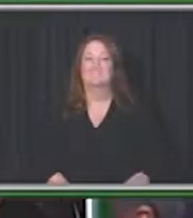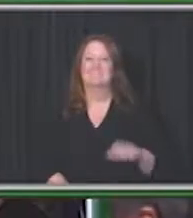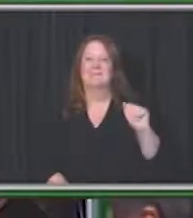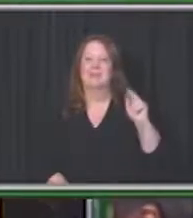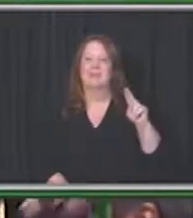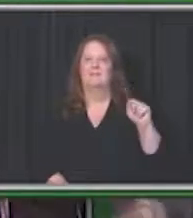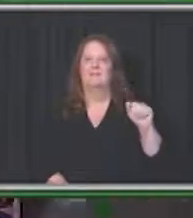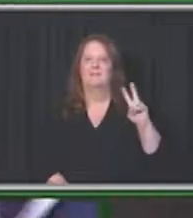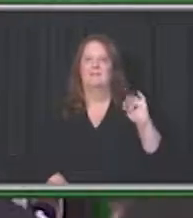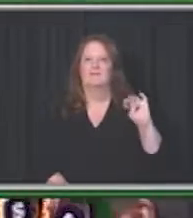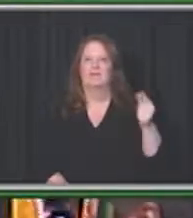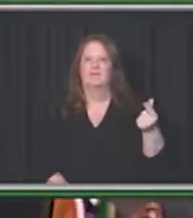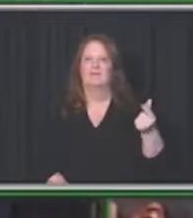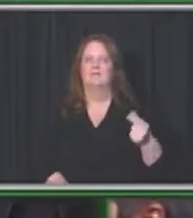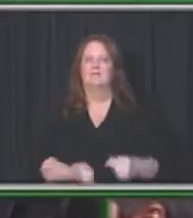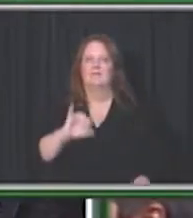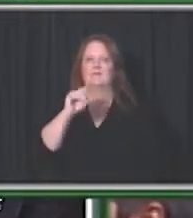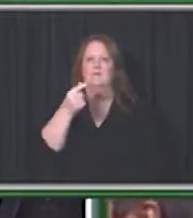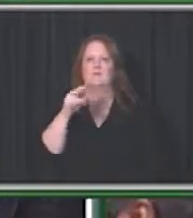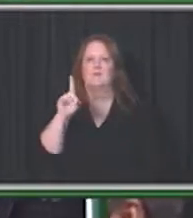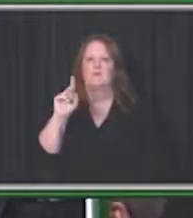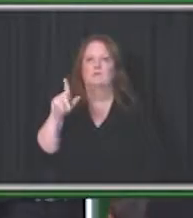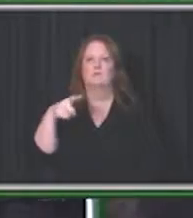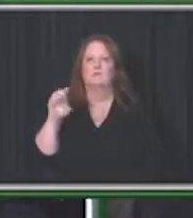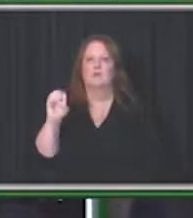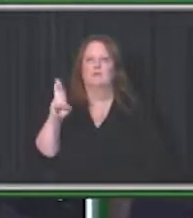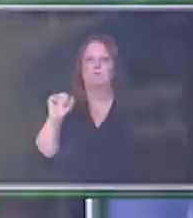Anna Vang. Guadalupe Reese.